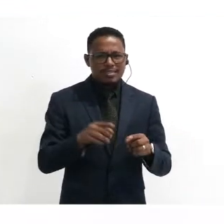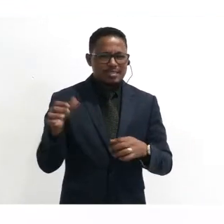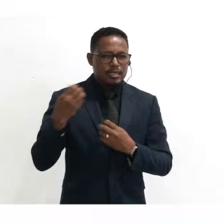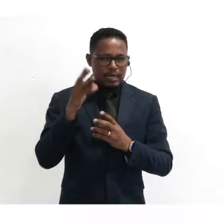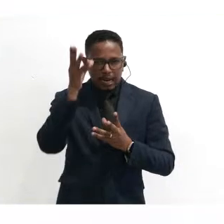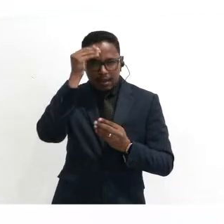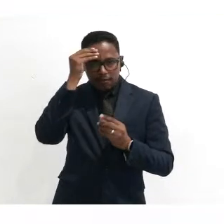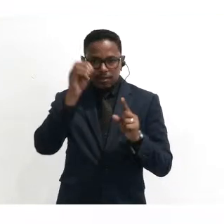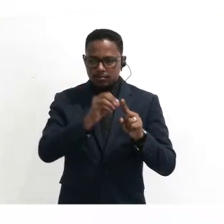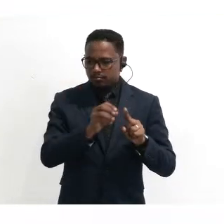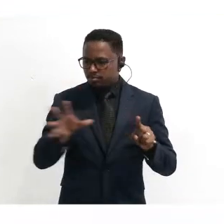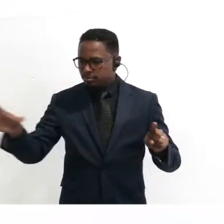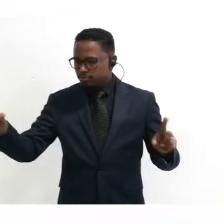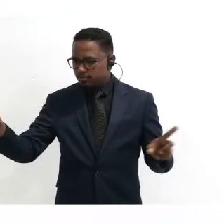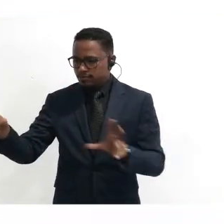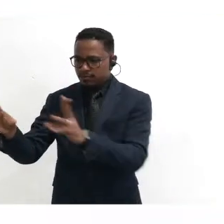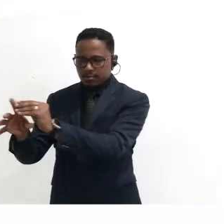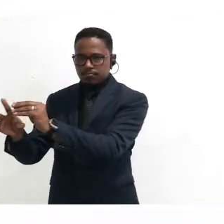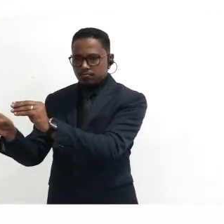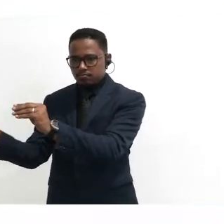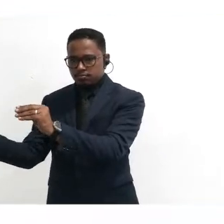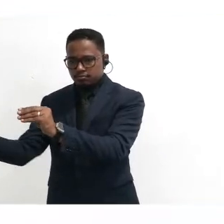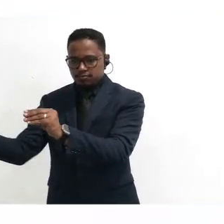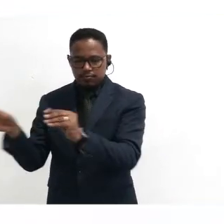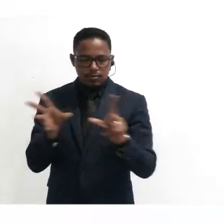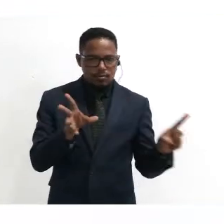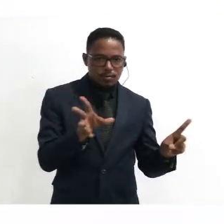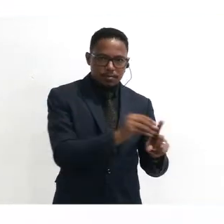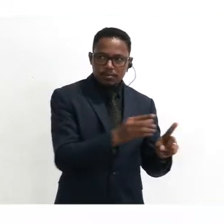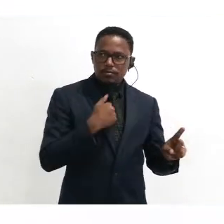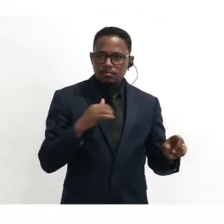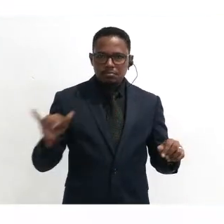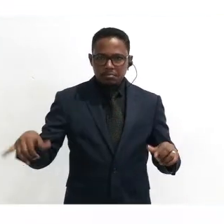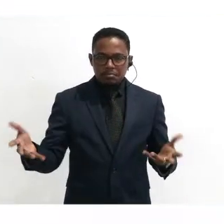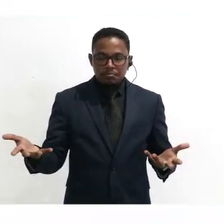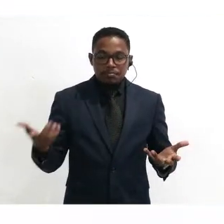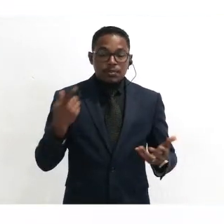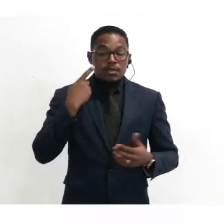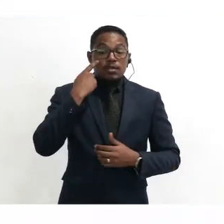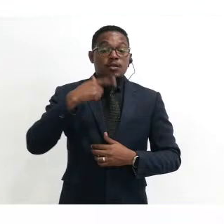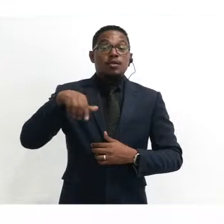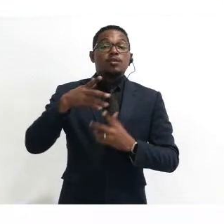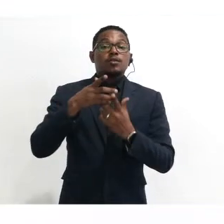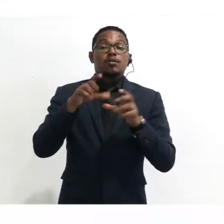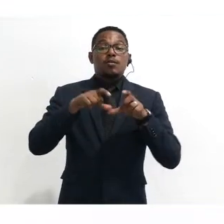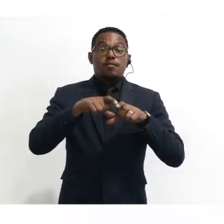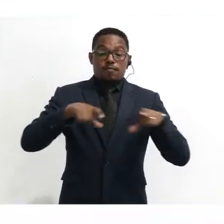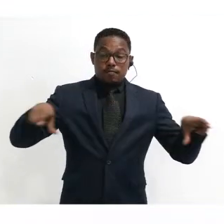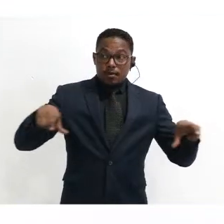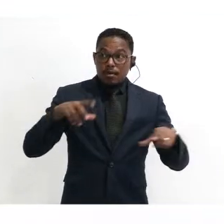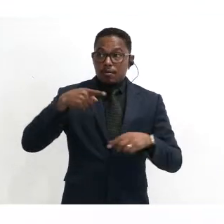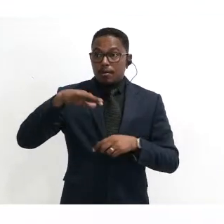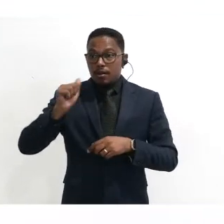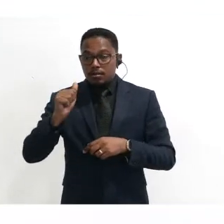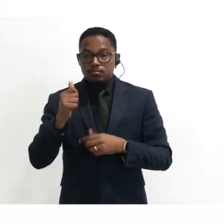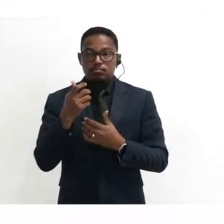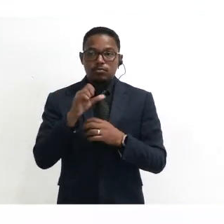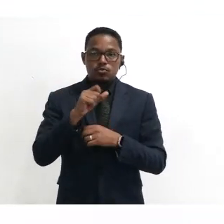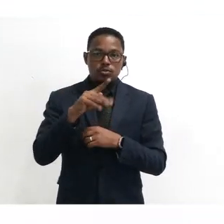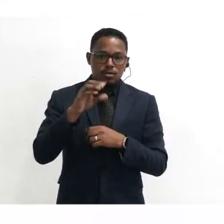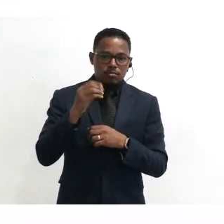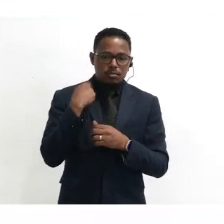either onto the package substrate or integrated into the package. And people are working on that, but we're not there yet.